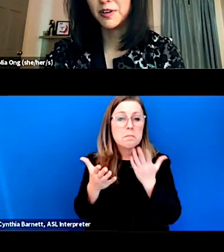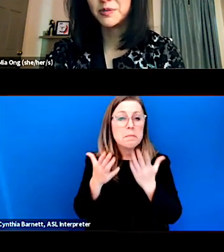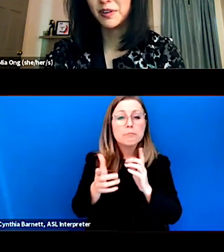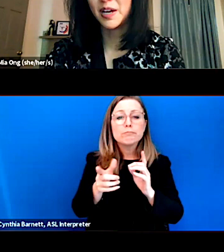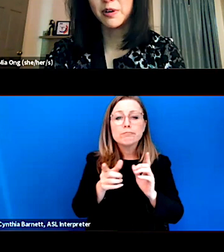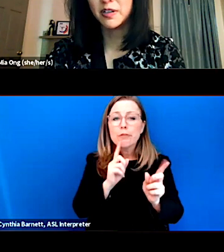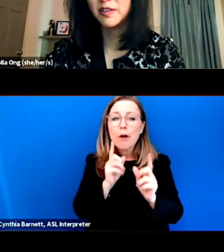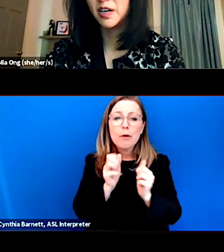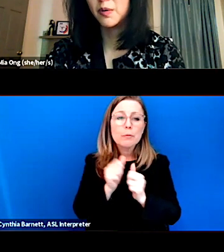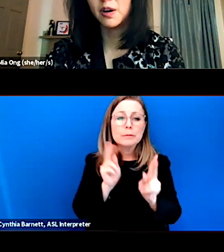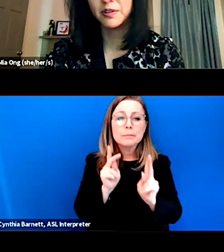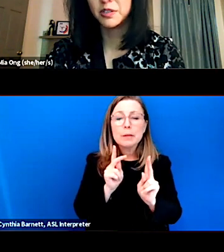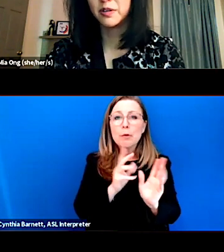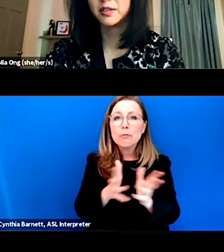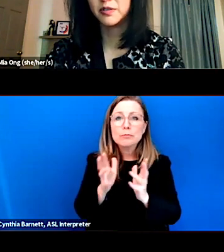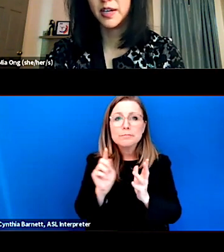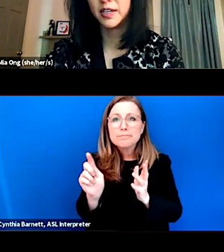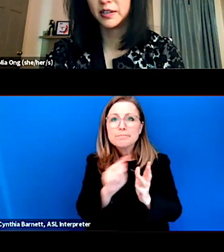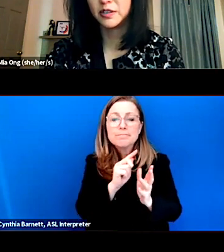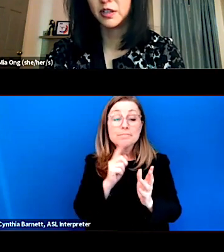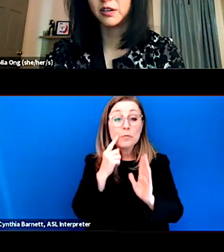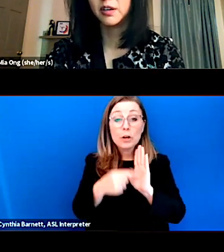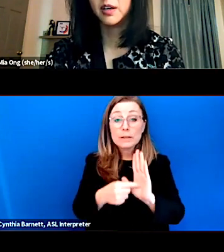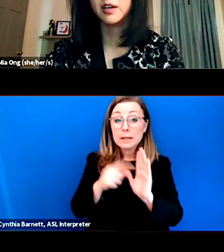Become friends with the librarian. They know all the tricks for getting